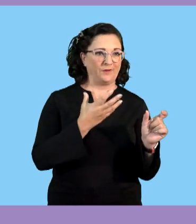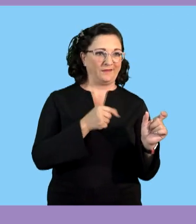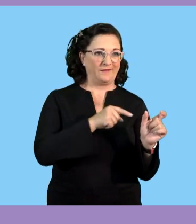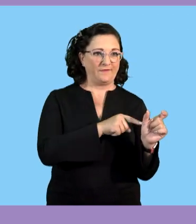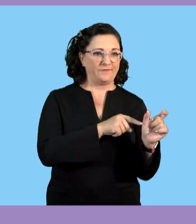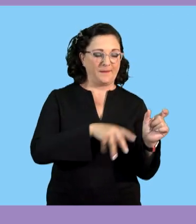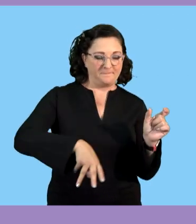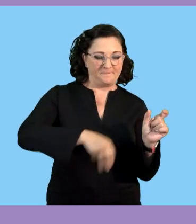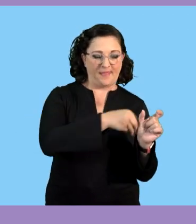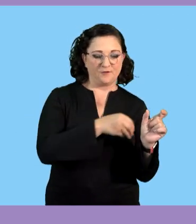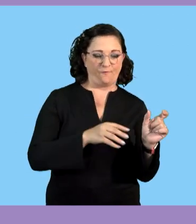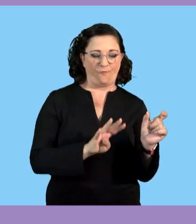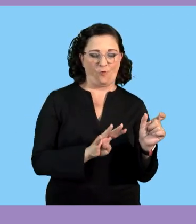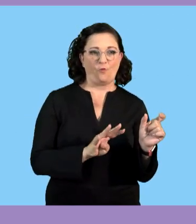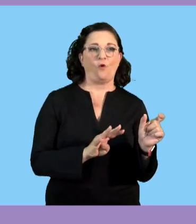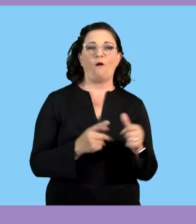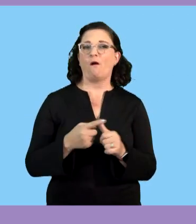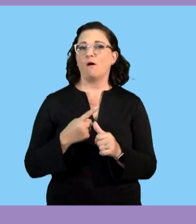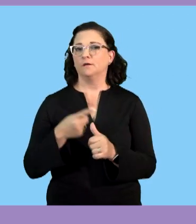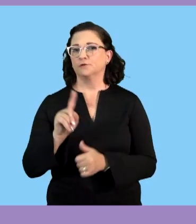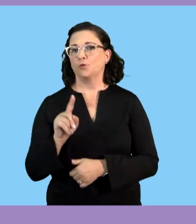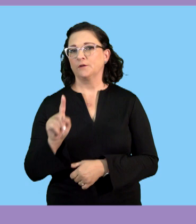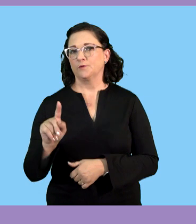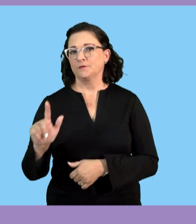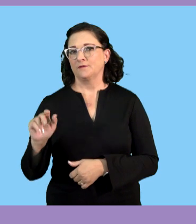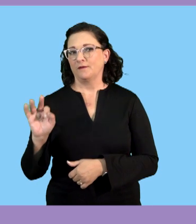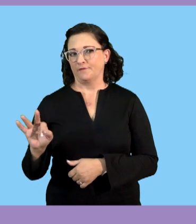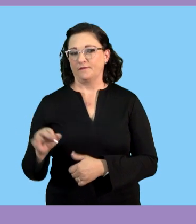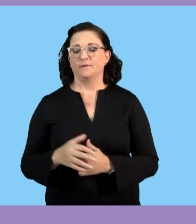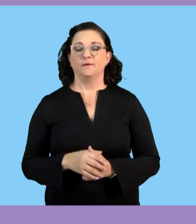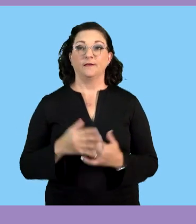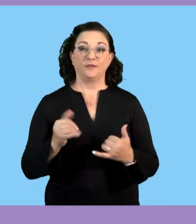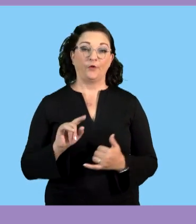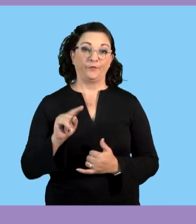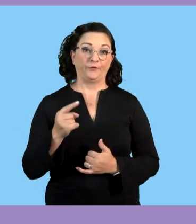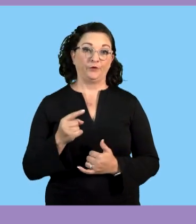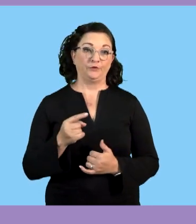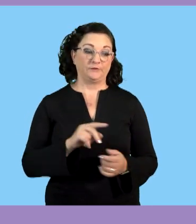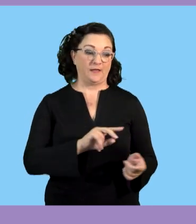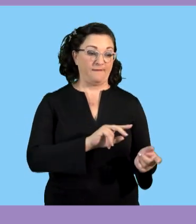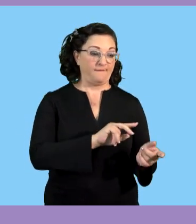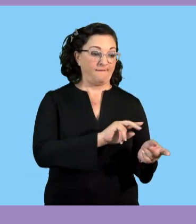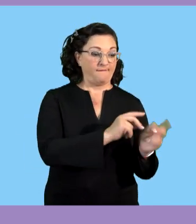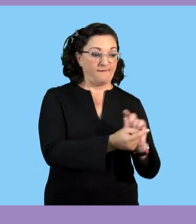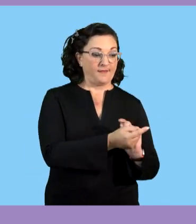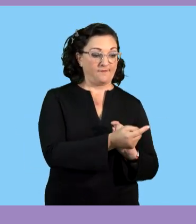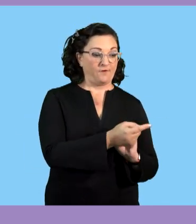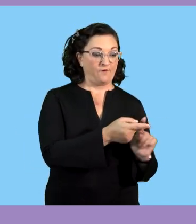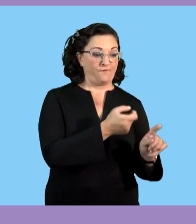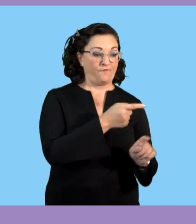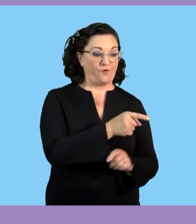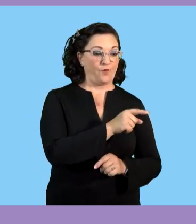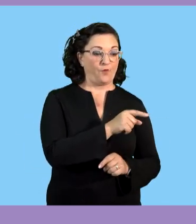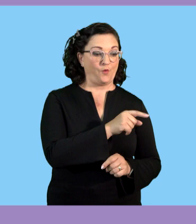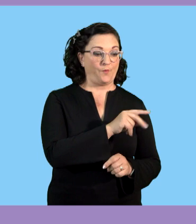the answer is 173. So the first thing we are going to do is to apply the additive inverse of 4, and that is